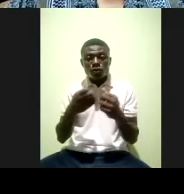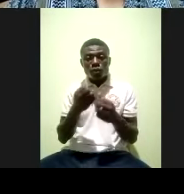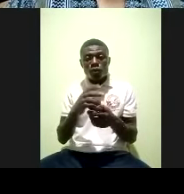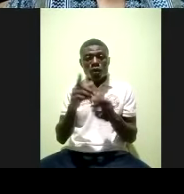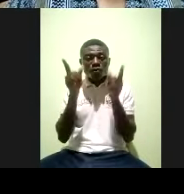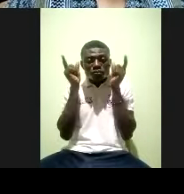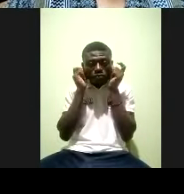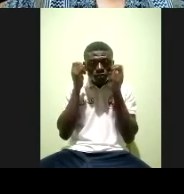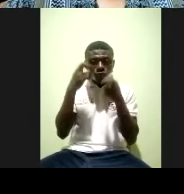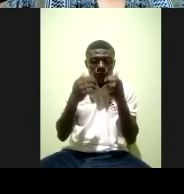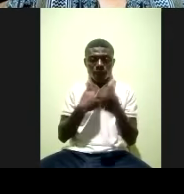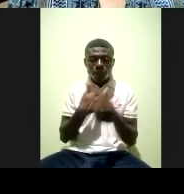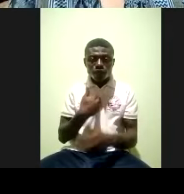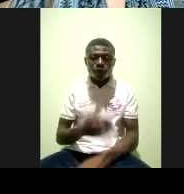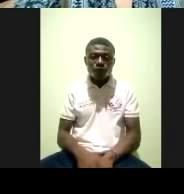processing issues.